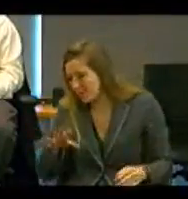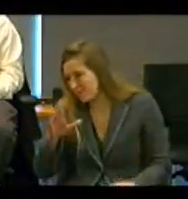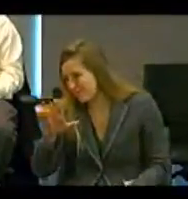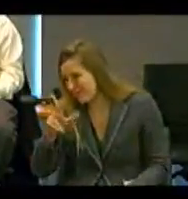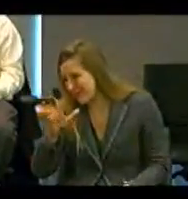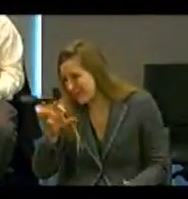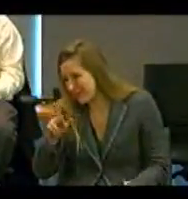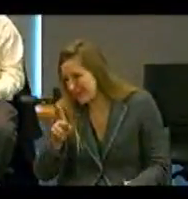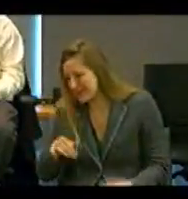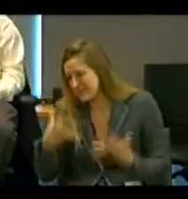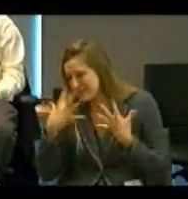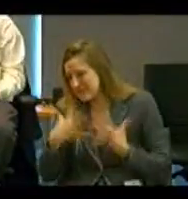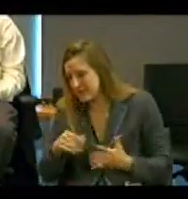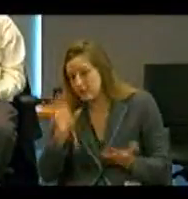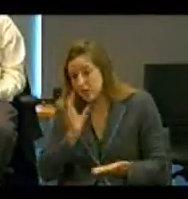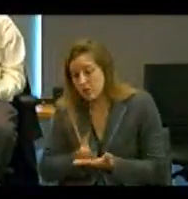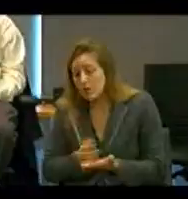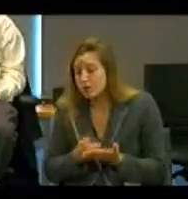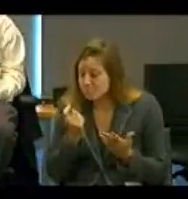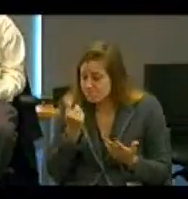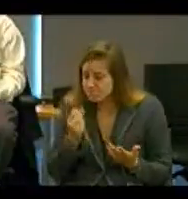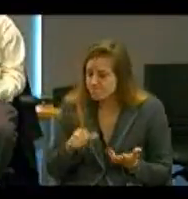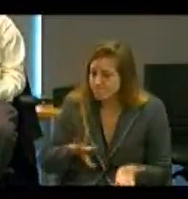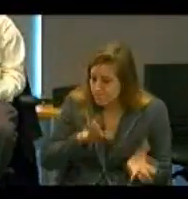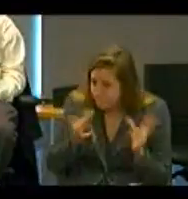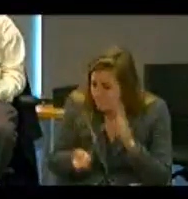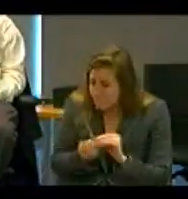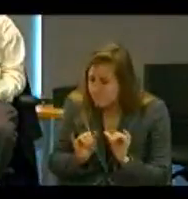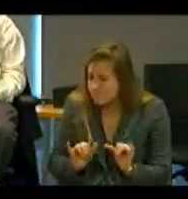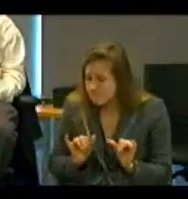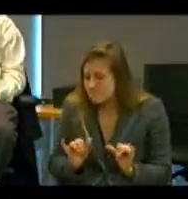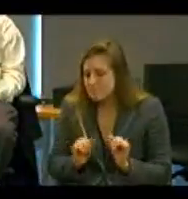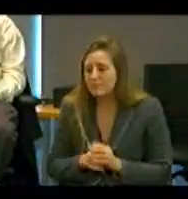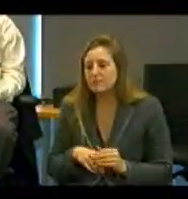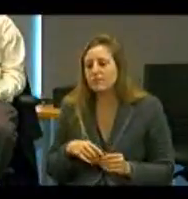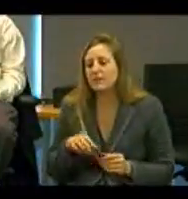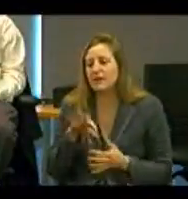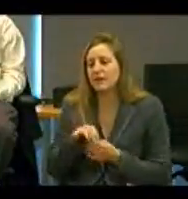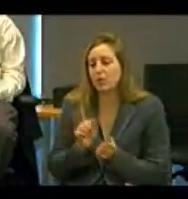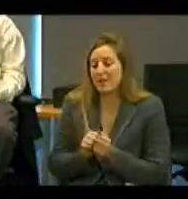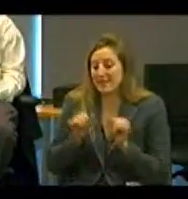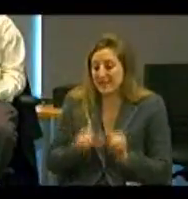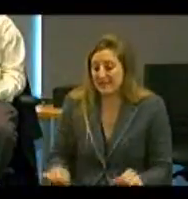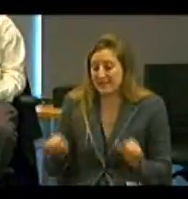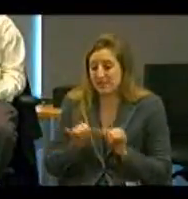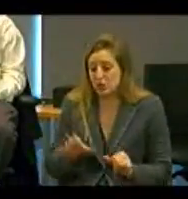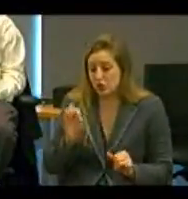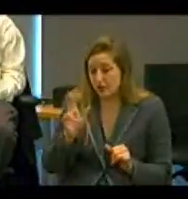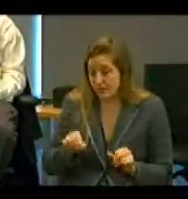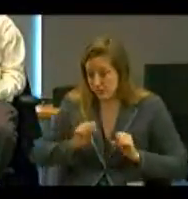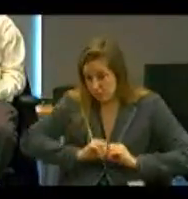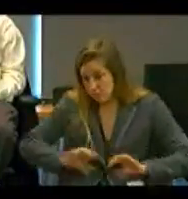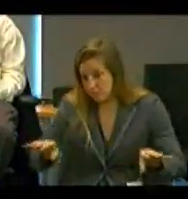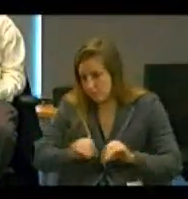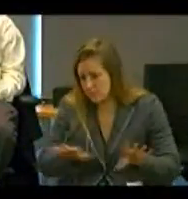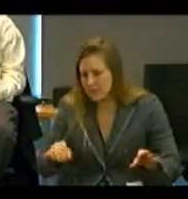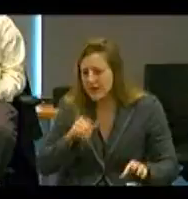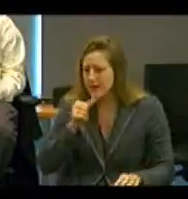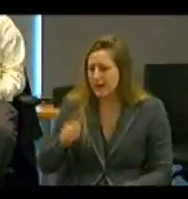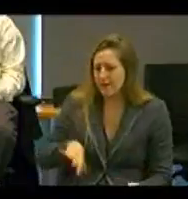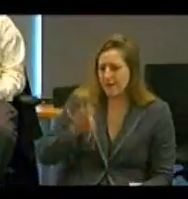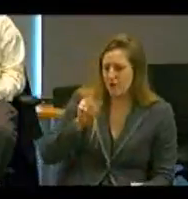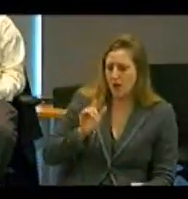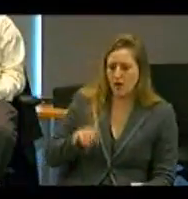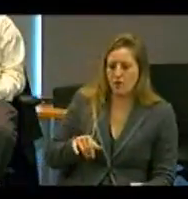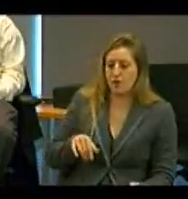any district that has implemented a district-driven reform, has administered consistent surveys, and has not found a deterioration in student